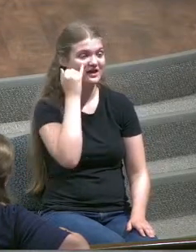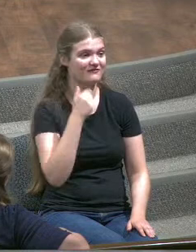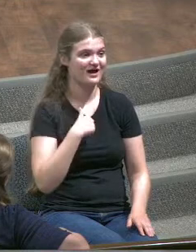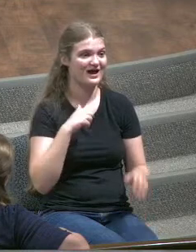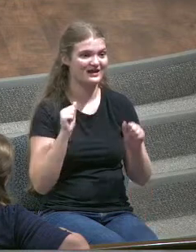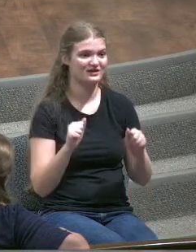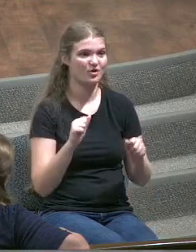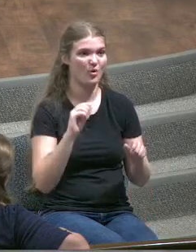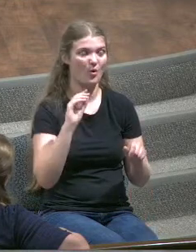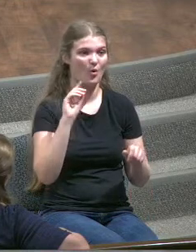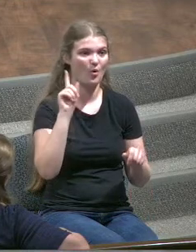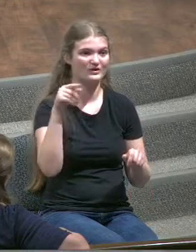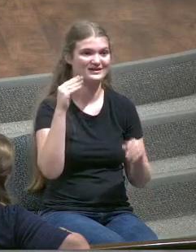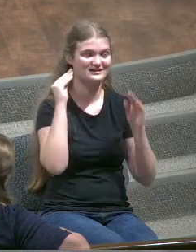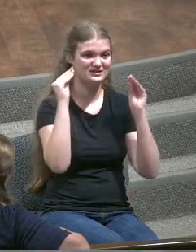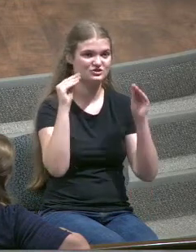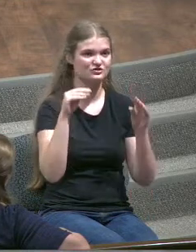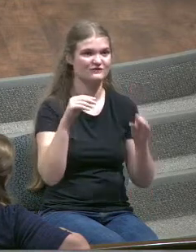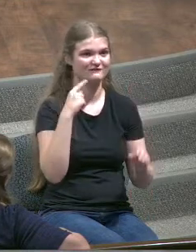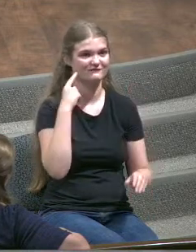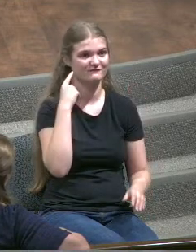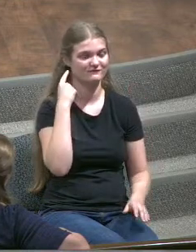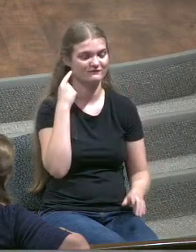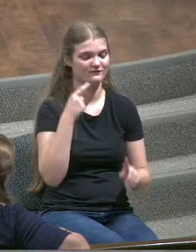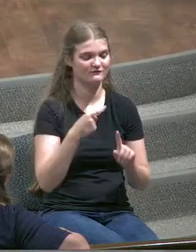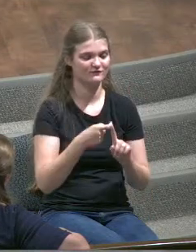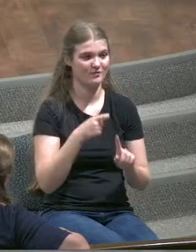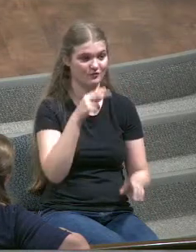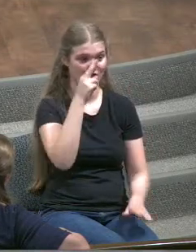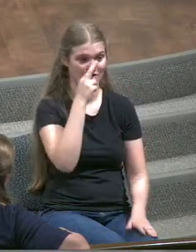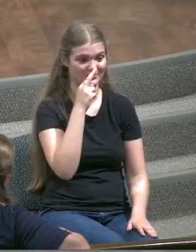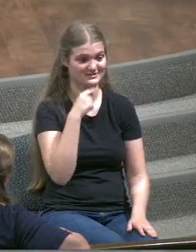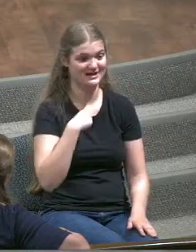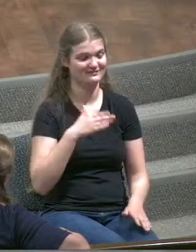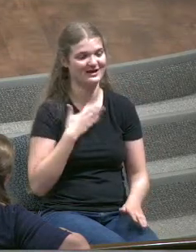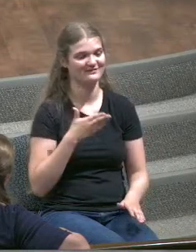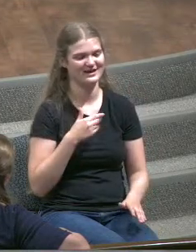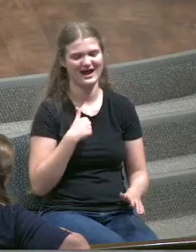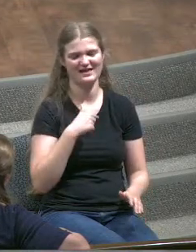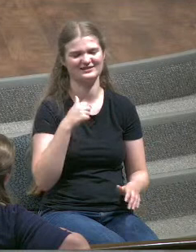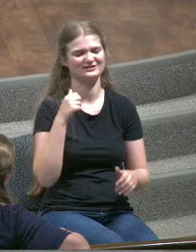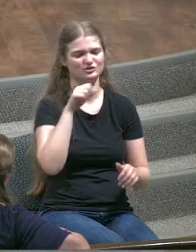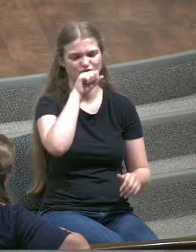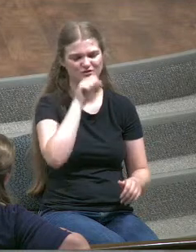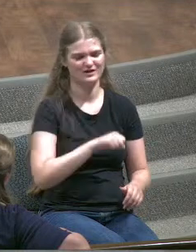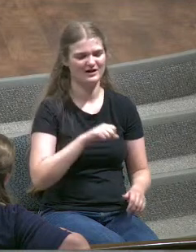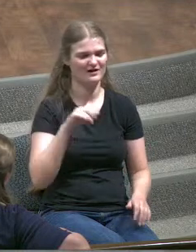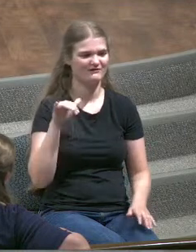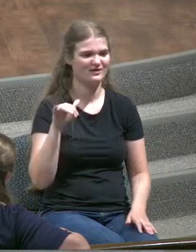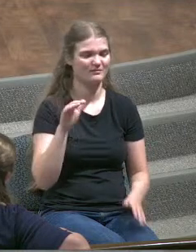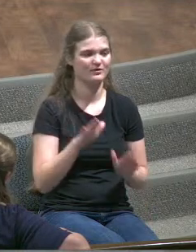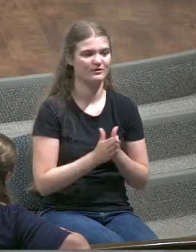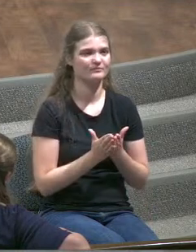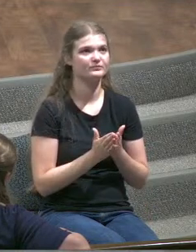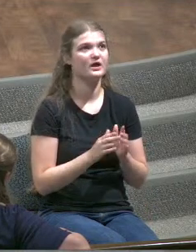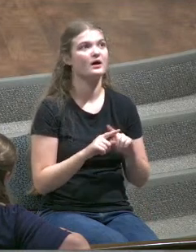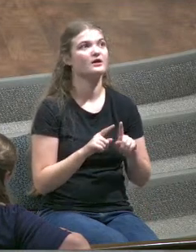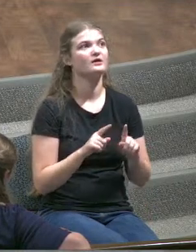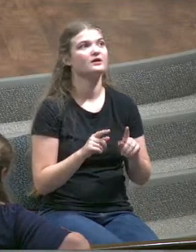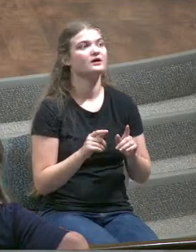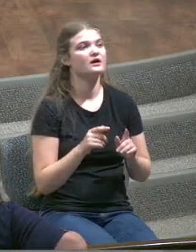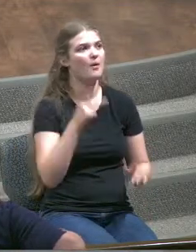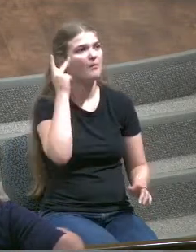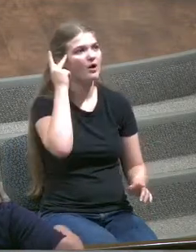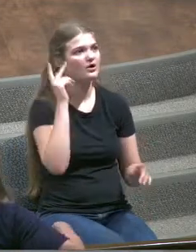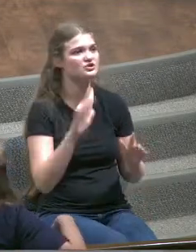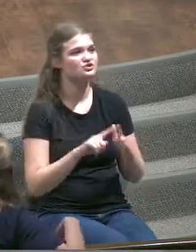much. The first three chapters of Romans, Paul's writing to people he's never met. And he spends three